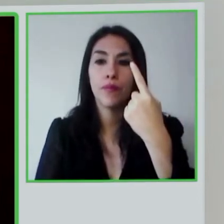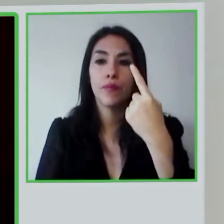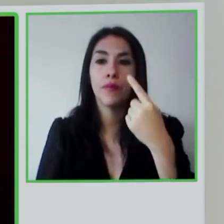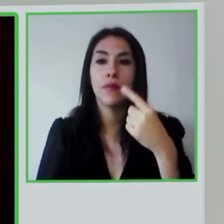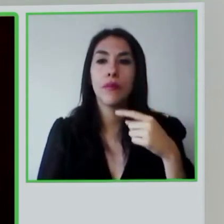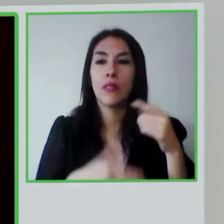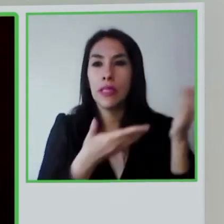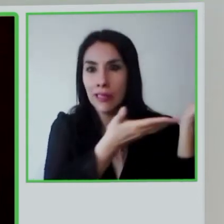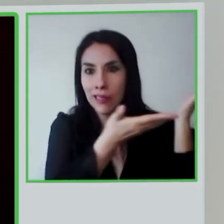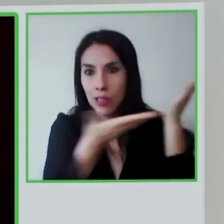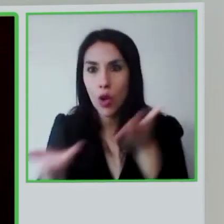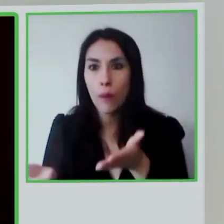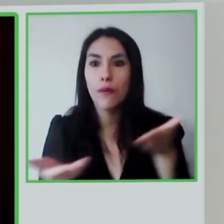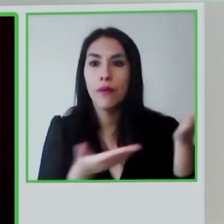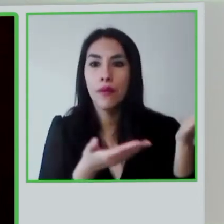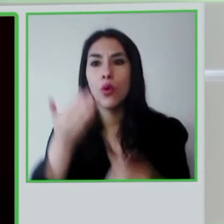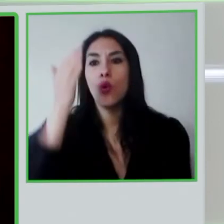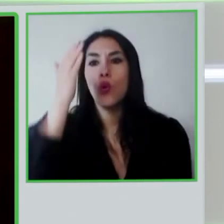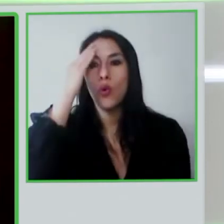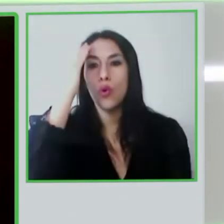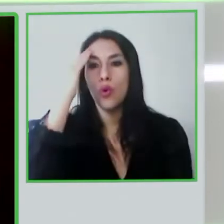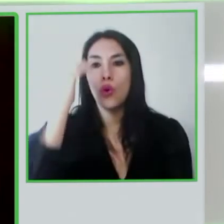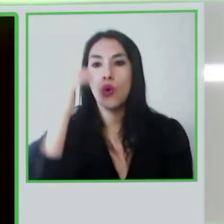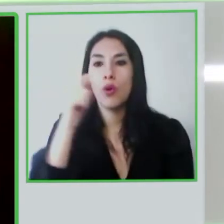is gender an issue? Remember to